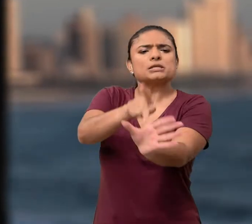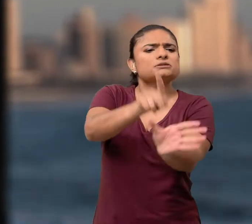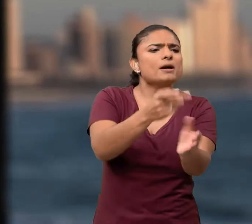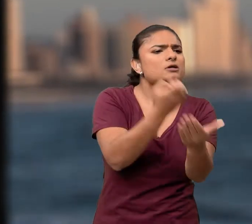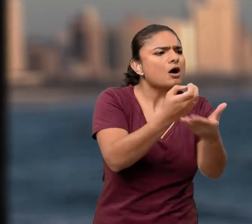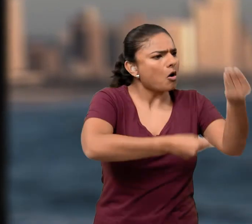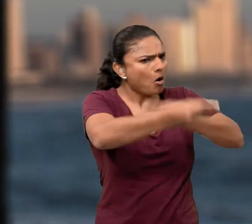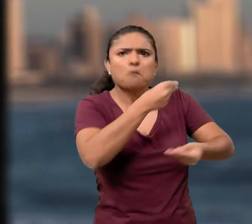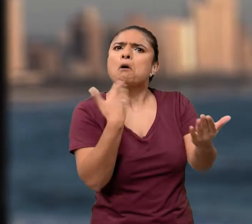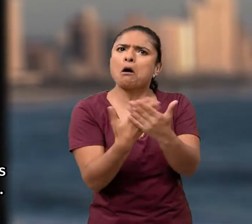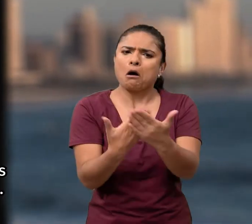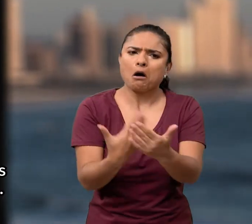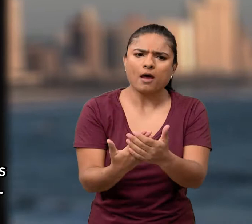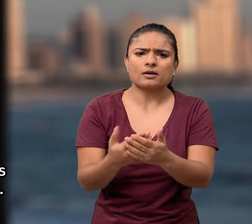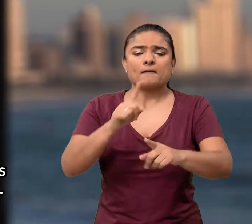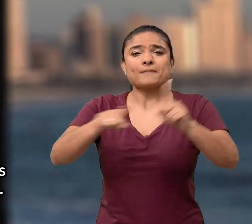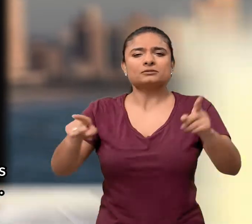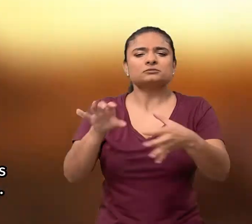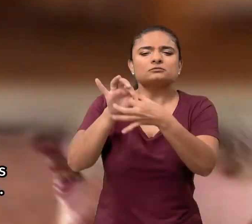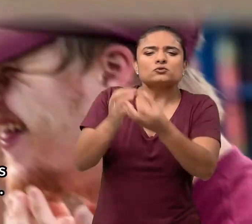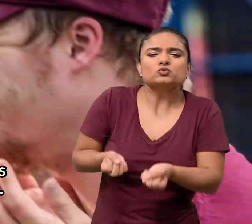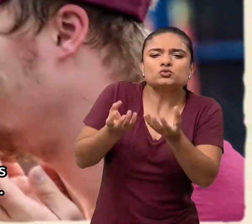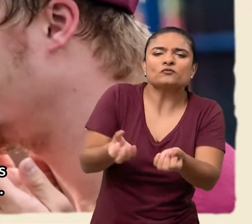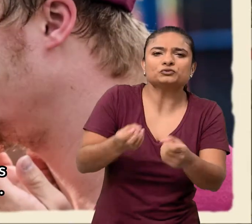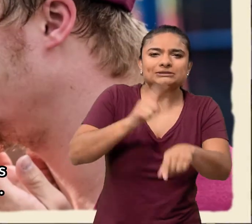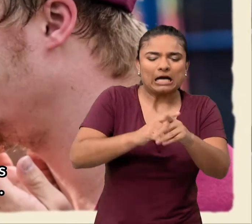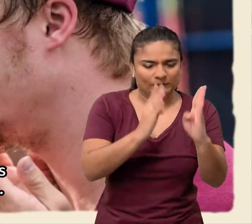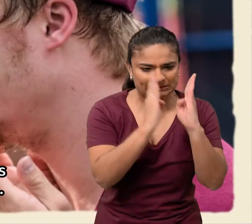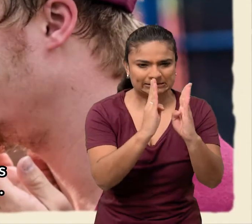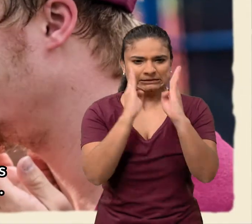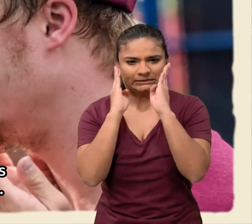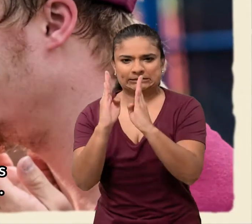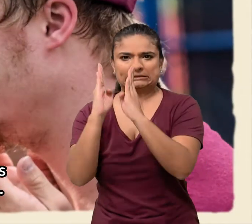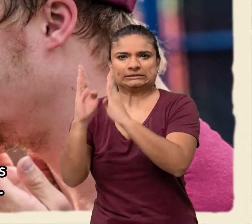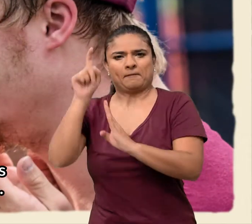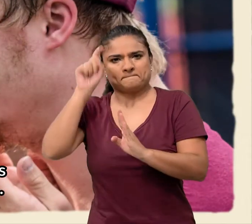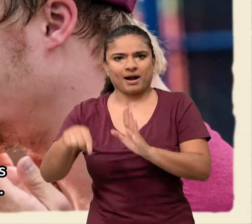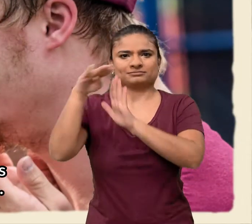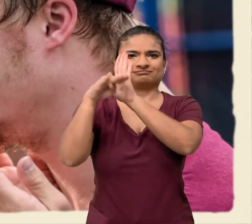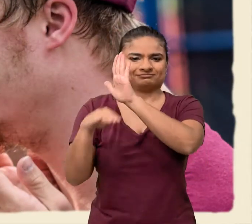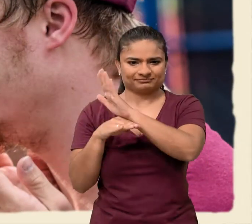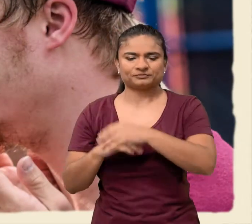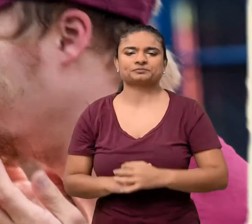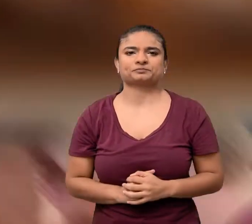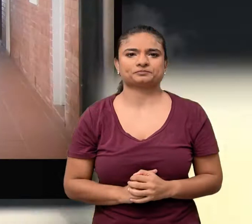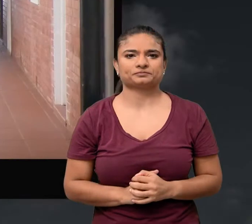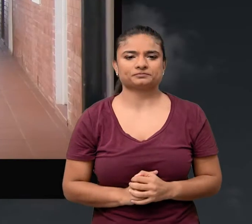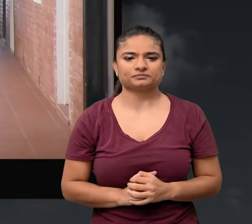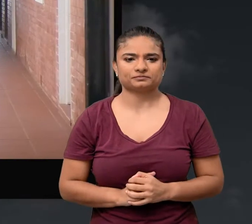and participate economically if provided the relevant and timeous support and enabling environments.